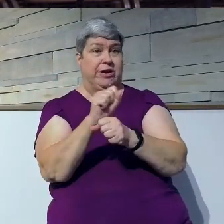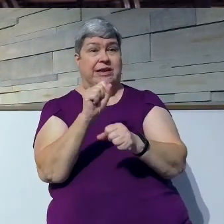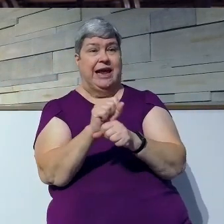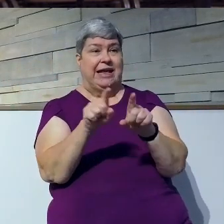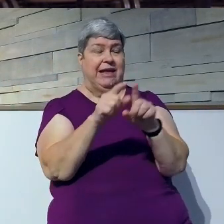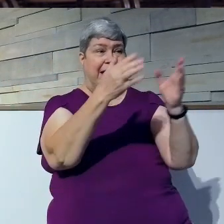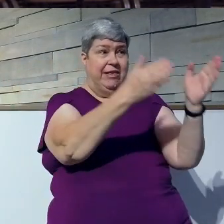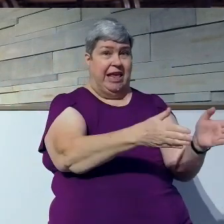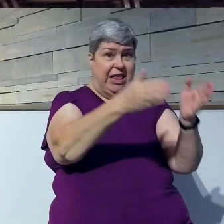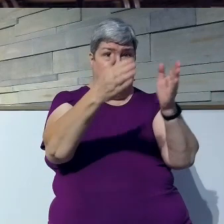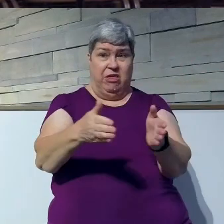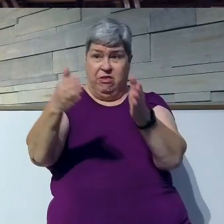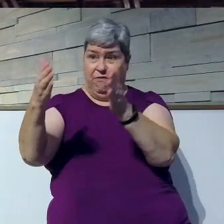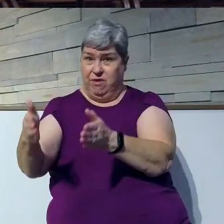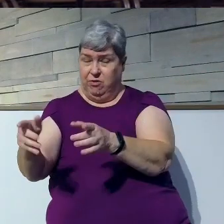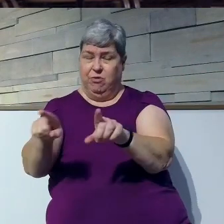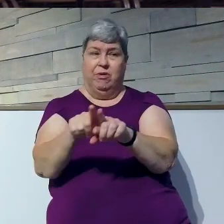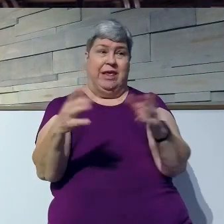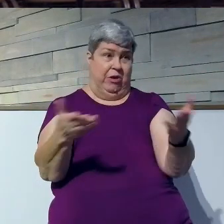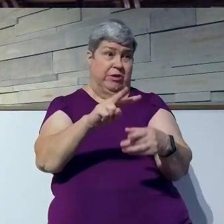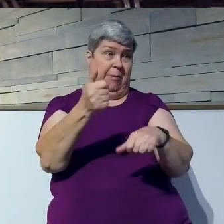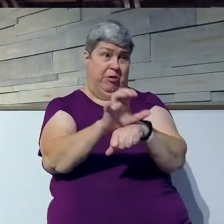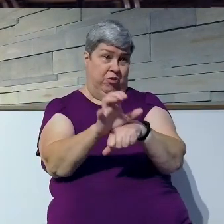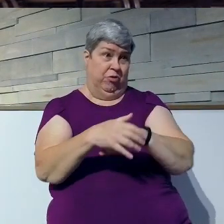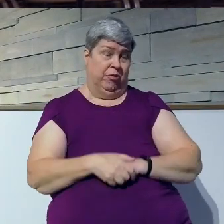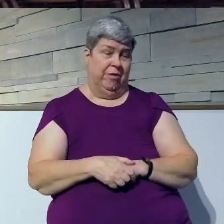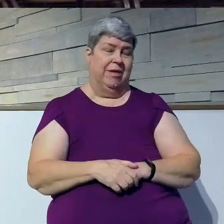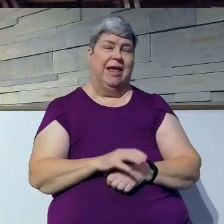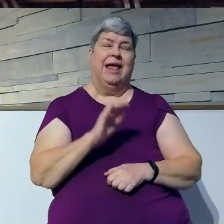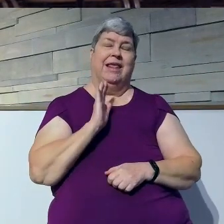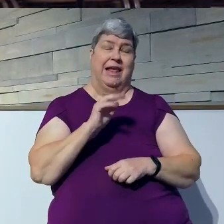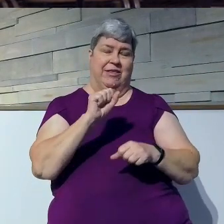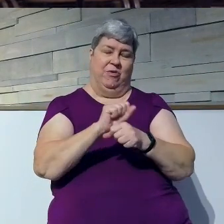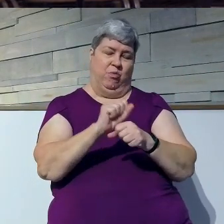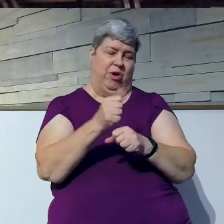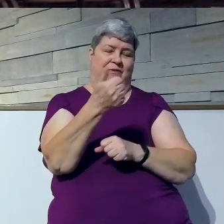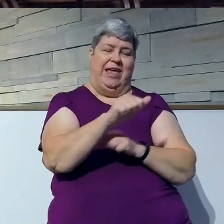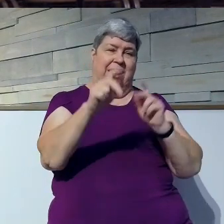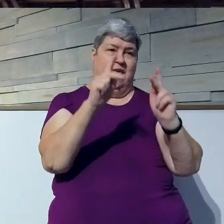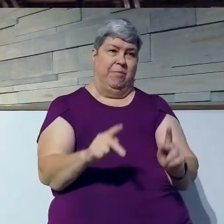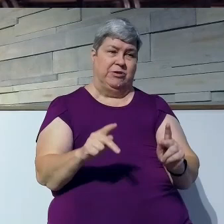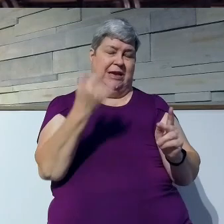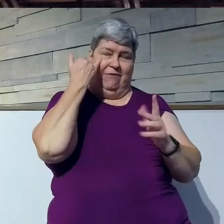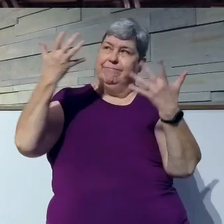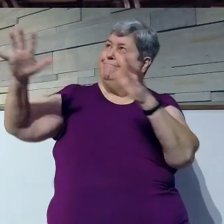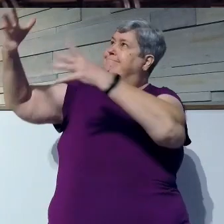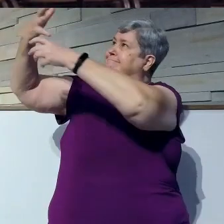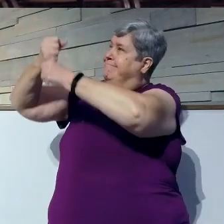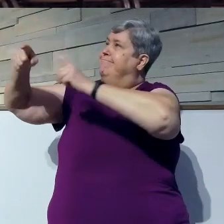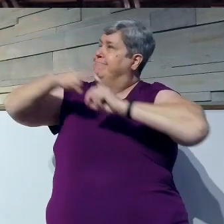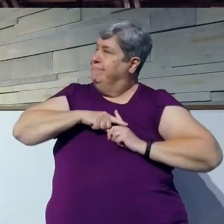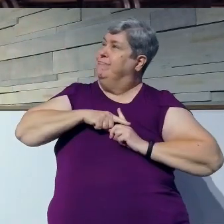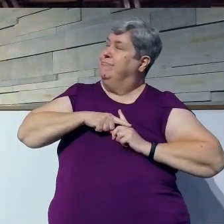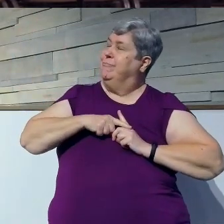as individuals at Second Baptist Church. That's the task of anyone who's put his or her faith in Jesus